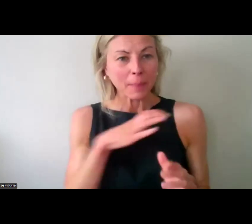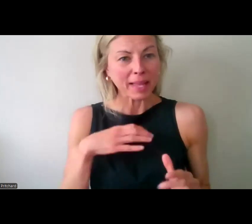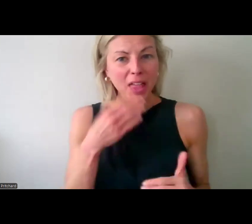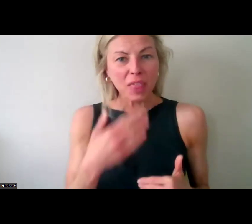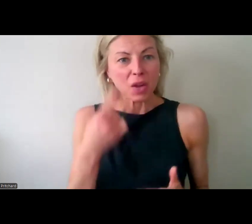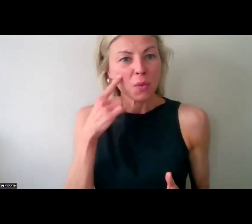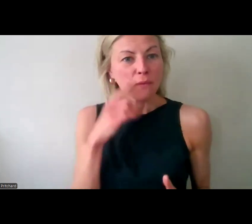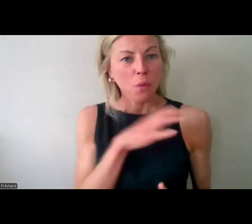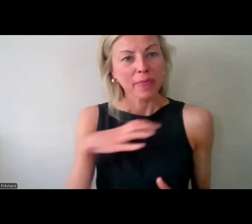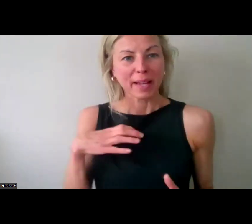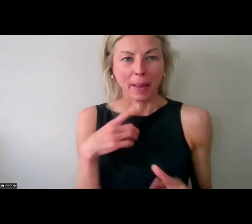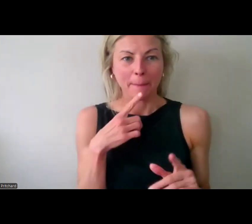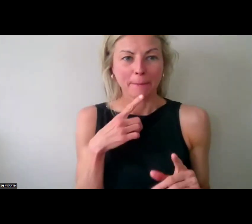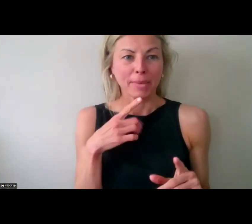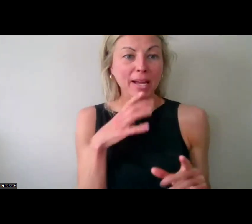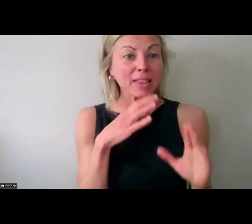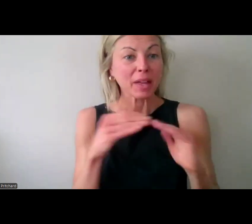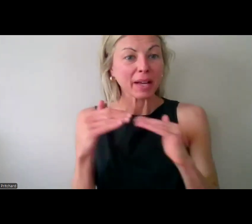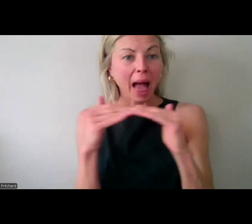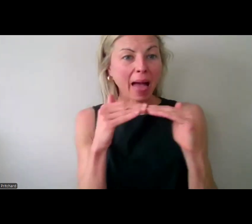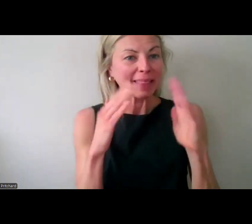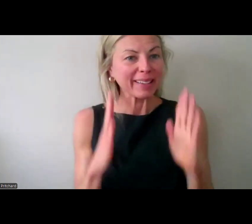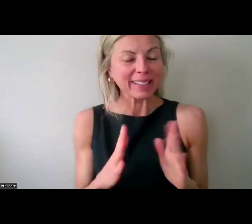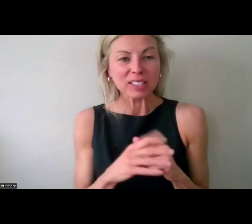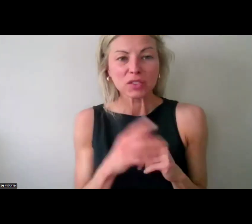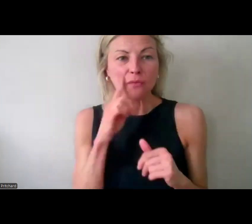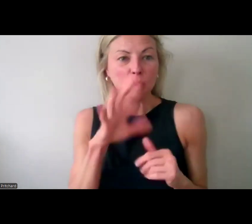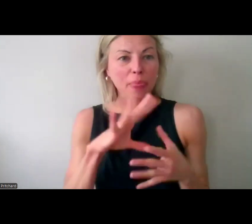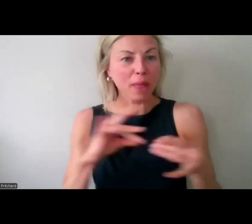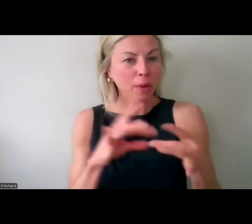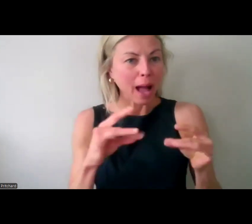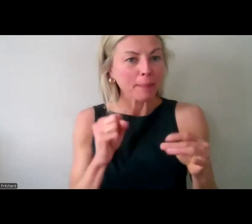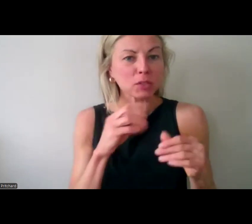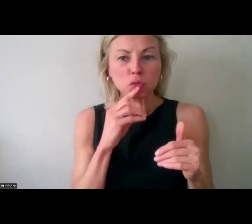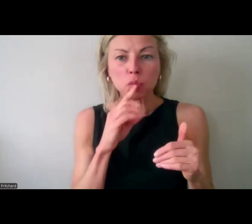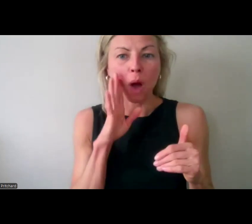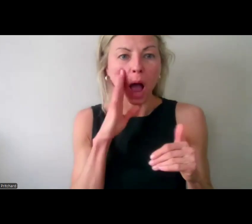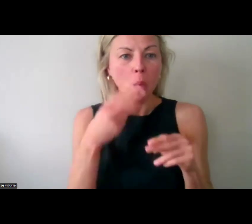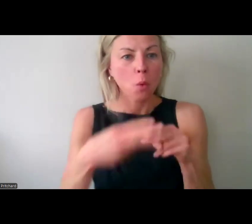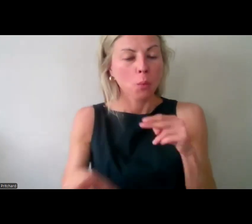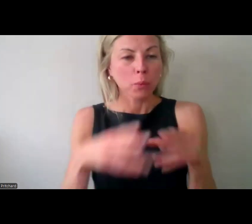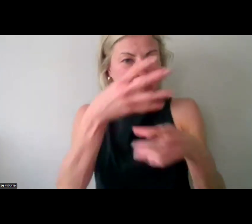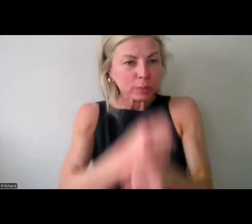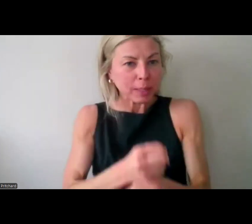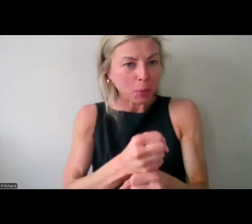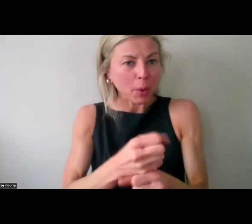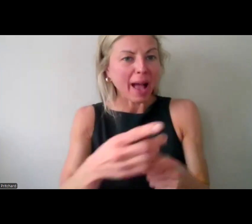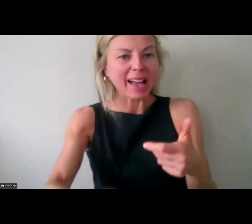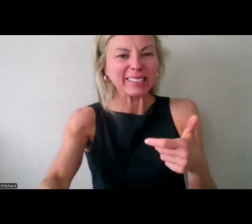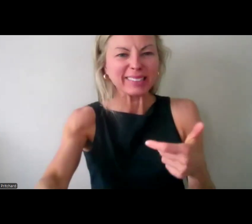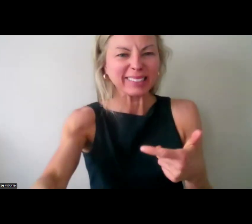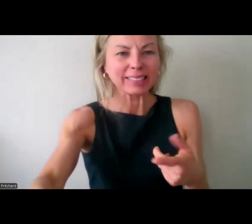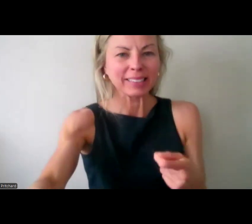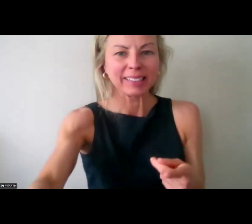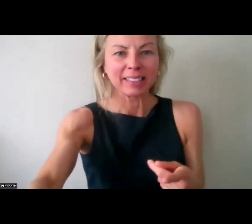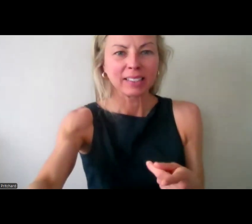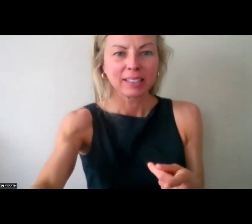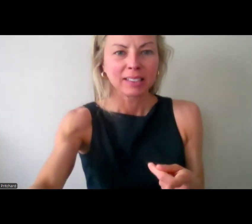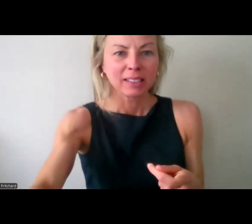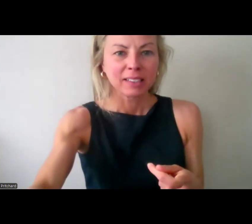Committee colleagues for their comments. So I'm going to just briefly summarize and reinforce some of